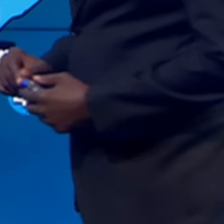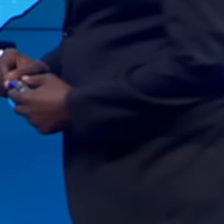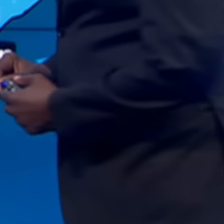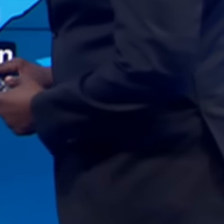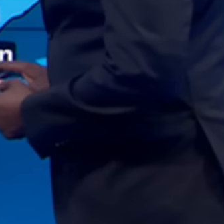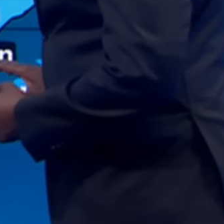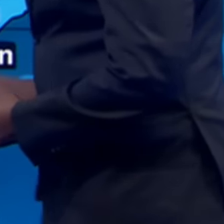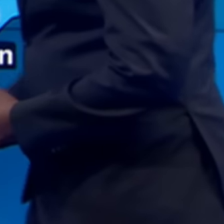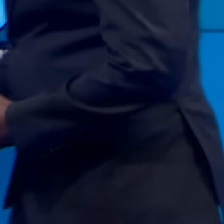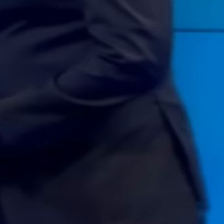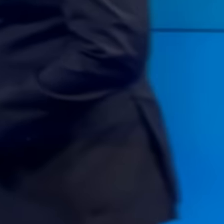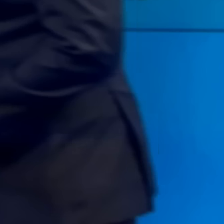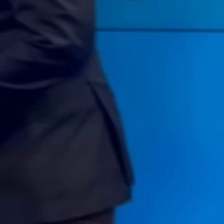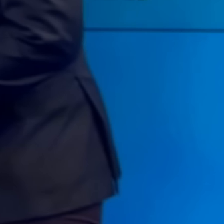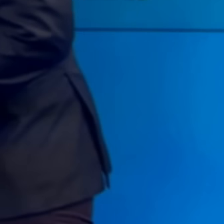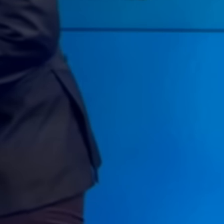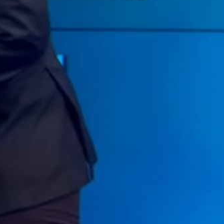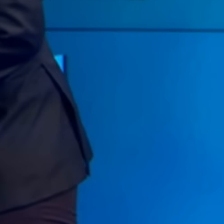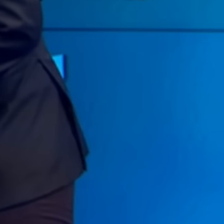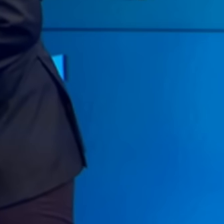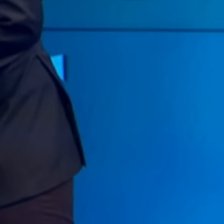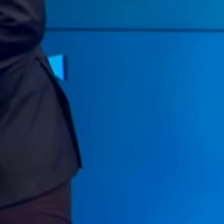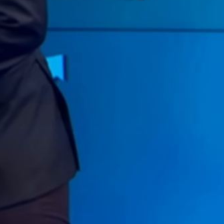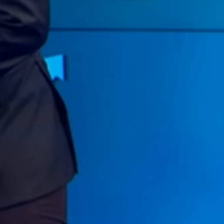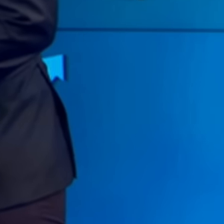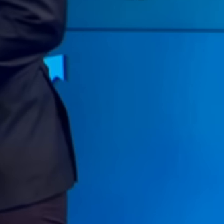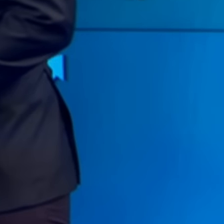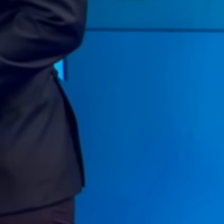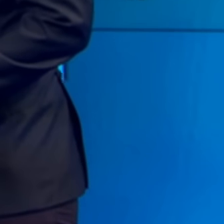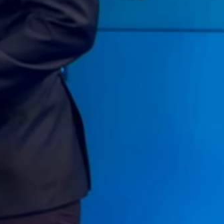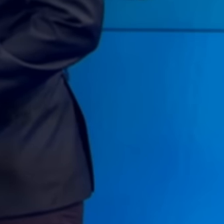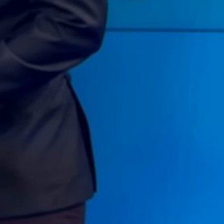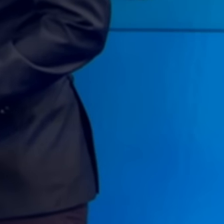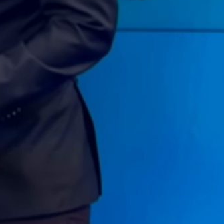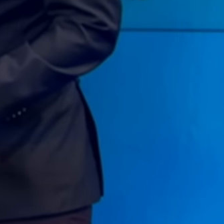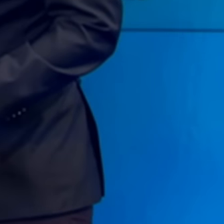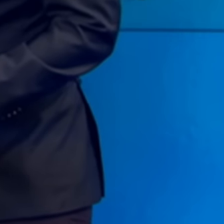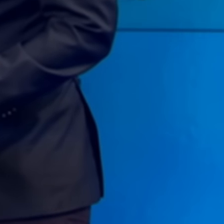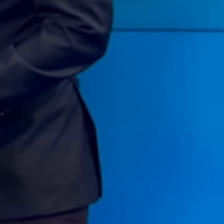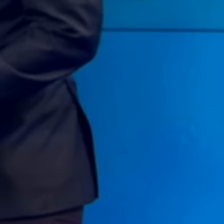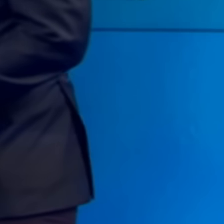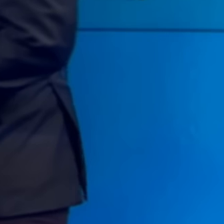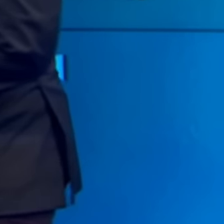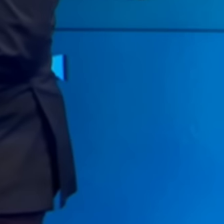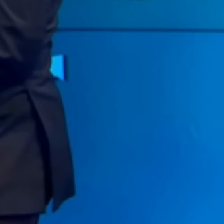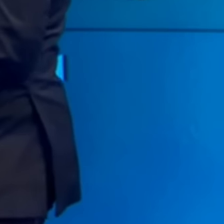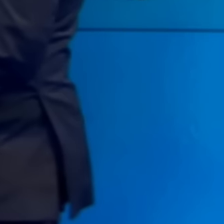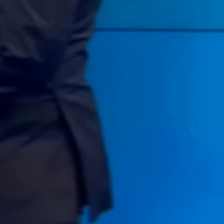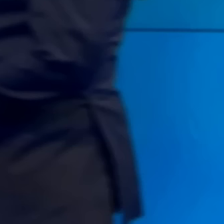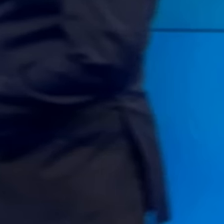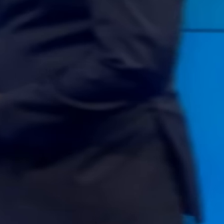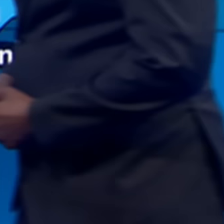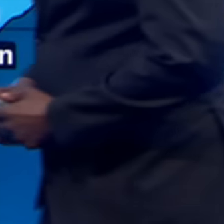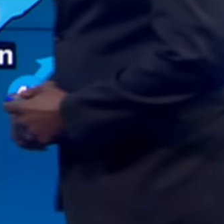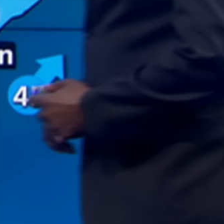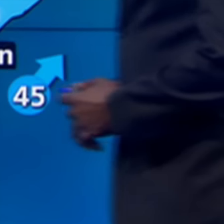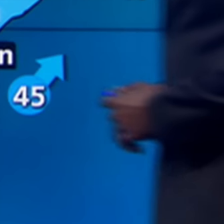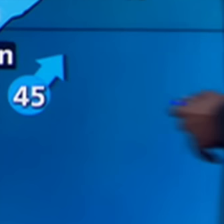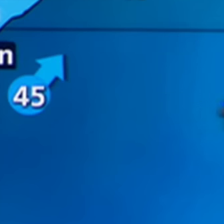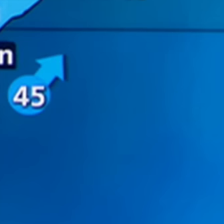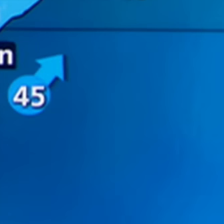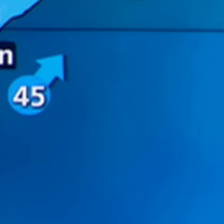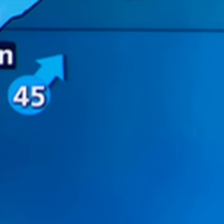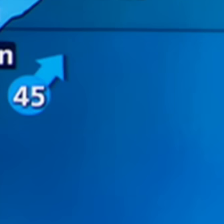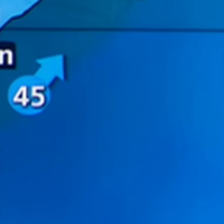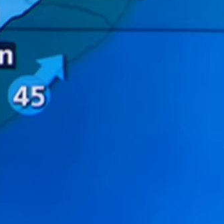ba ka Natala sentse ke sa lo hona ka ro ka bega empa sentse shibile hona ka kapa bophirima itle fela marumo la maneng tula tse kgethileng boholo ba naha ha o pula